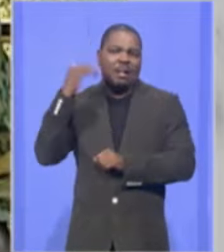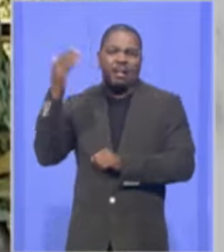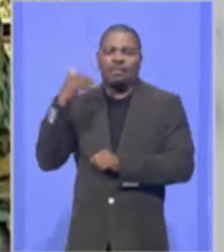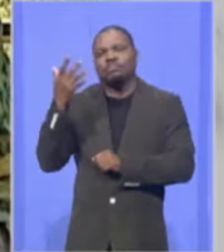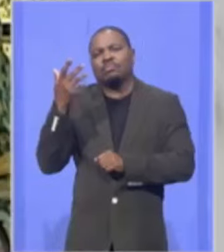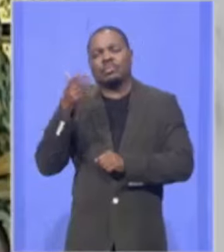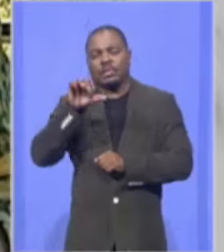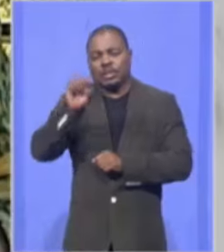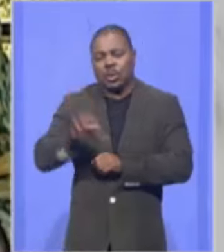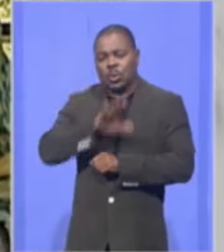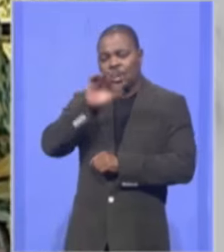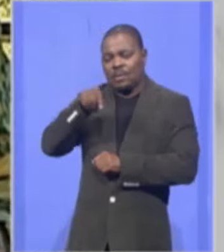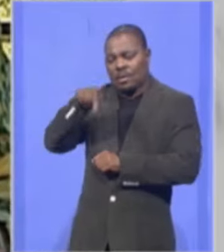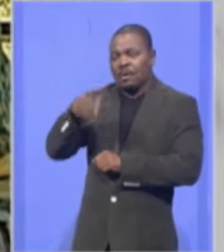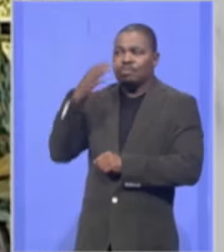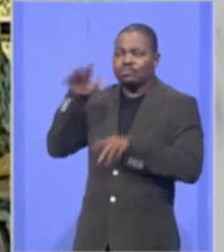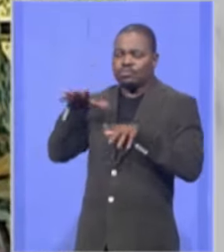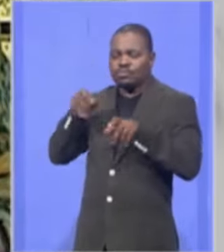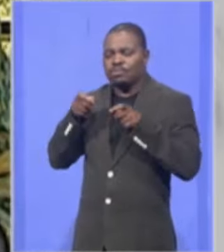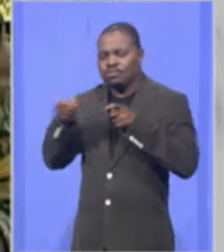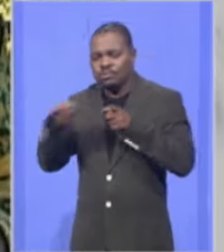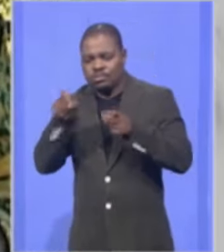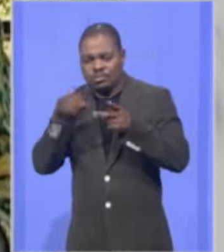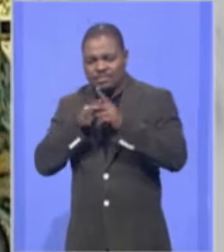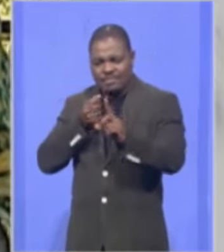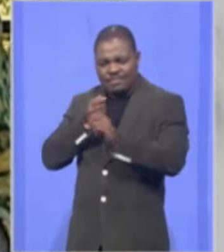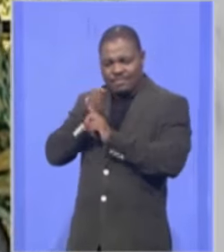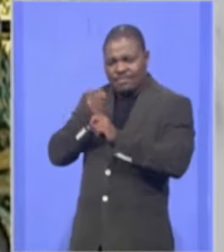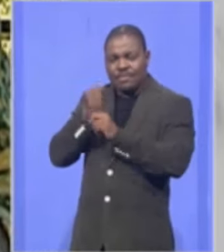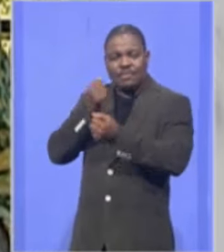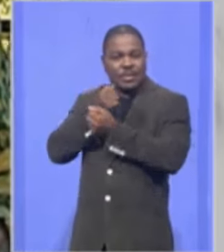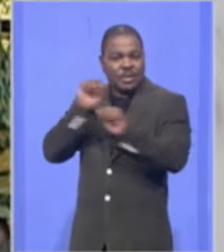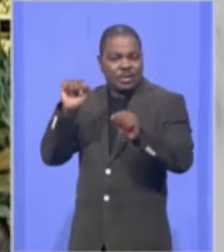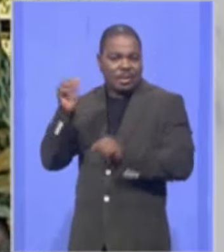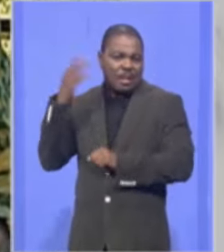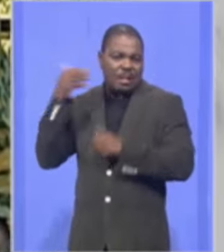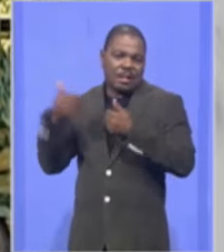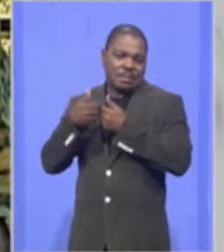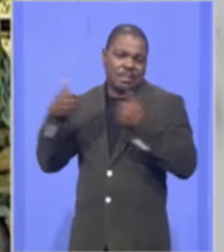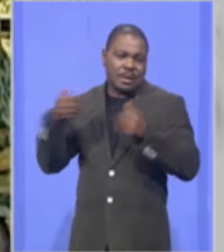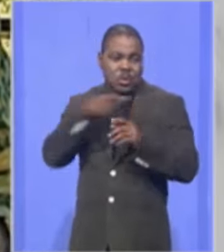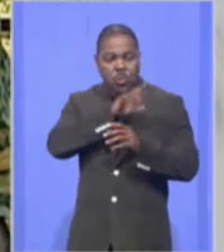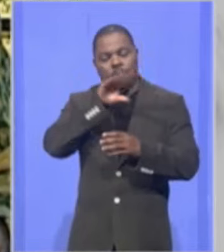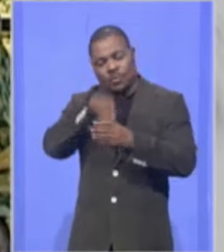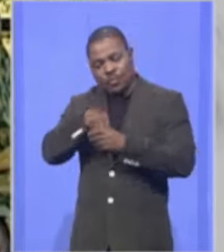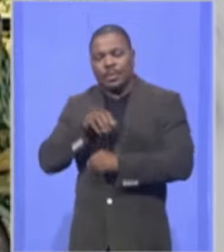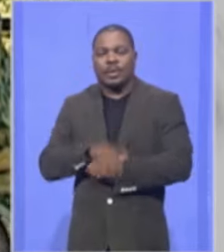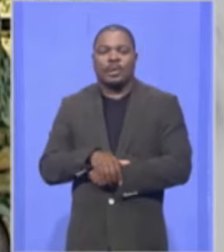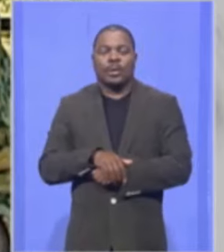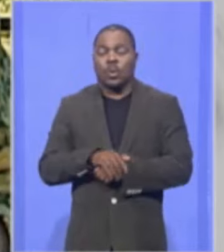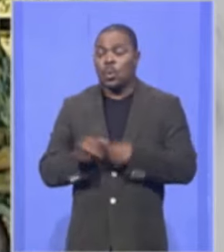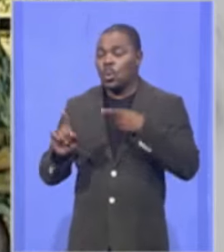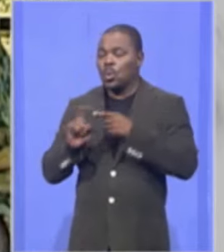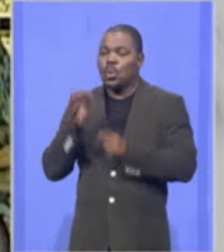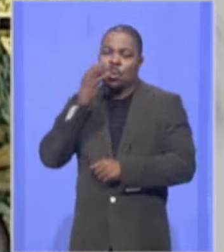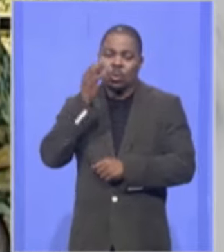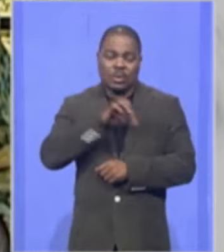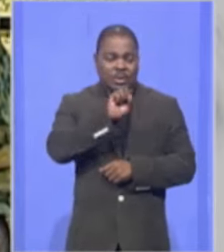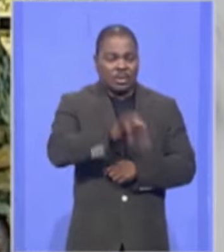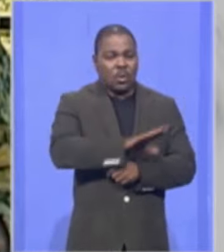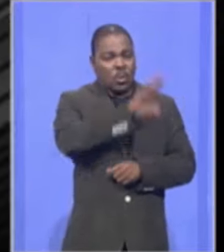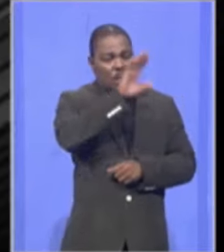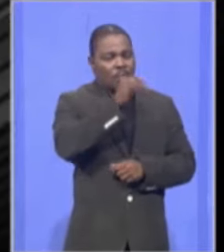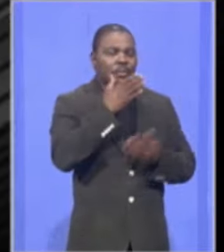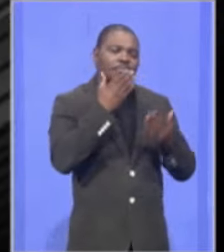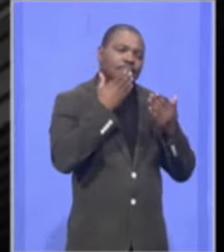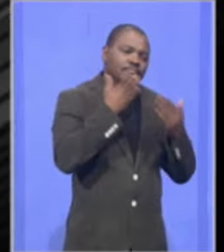jwa Afrika Borwa le kgololesego ya naga eno go tswa mo pusong ya tlhaolele a re Afrika Borwa e lebogela